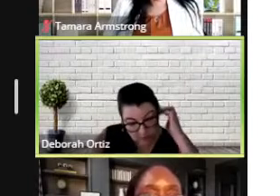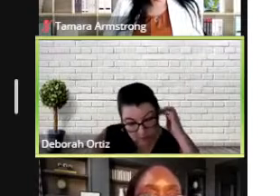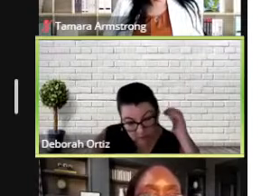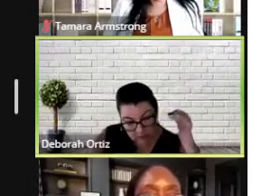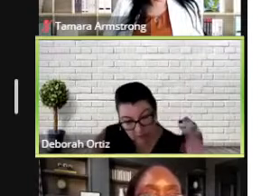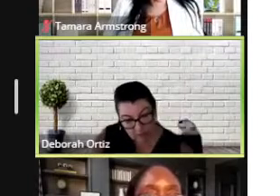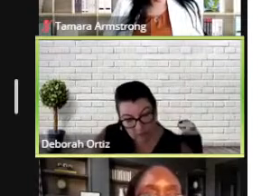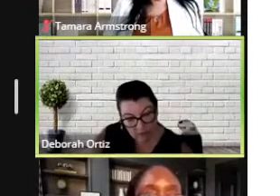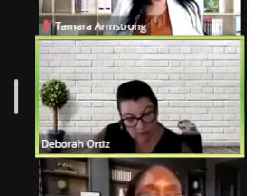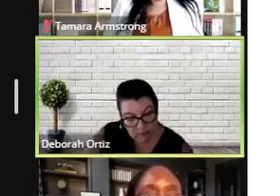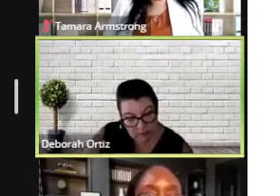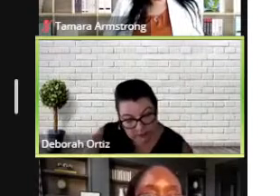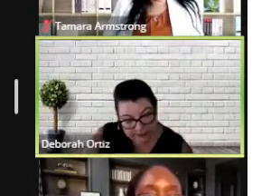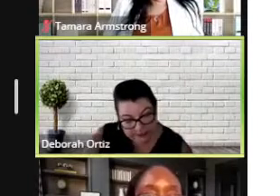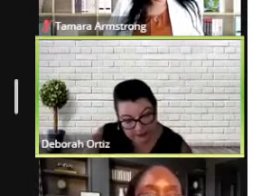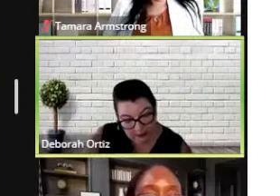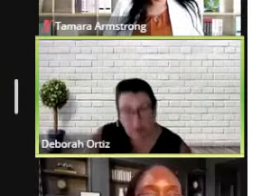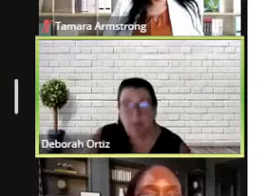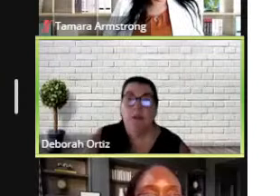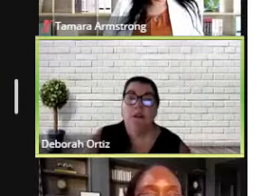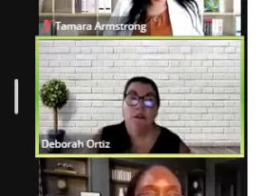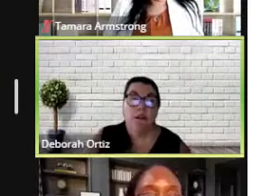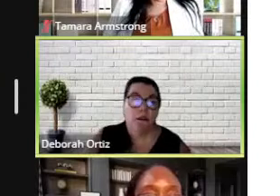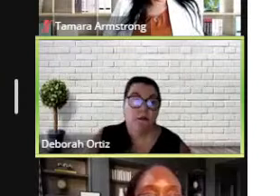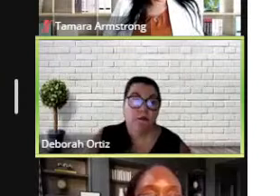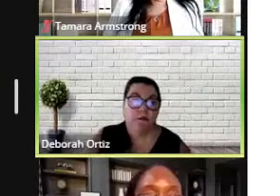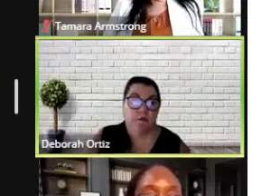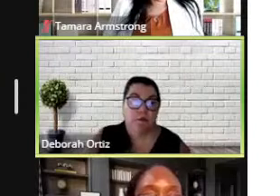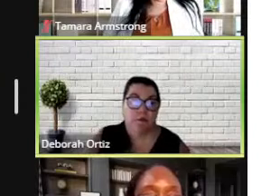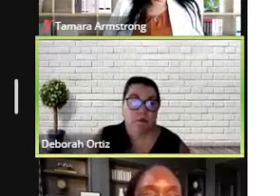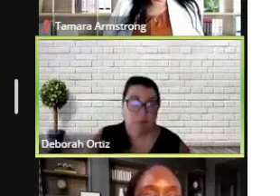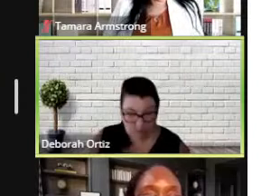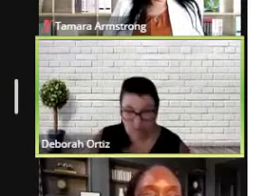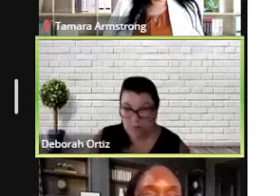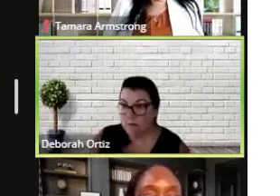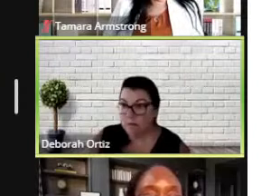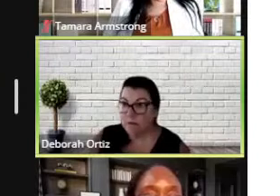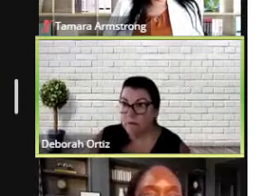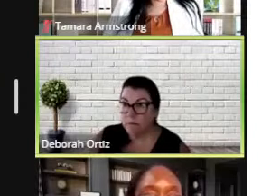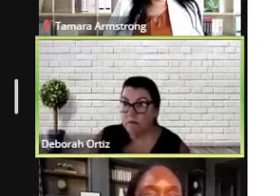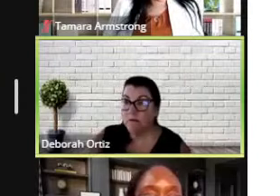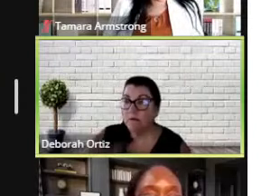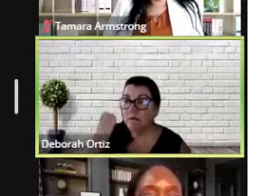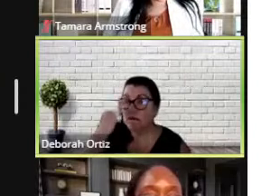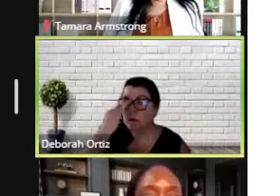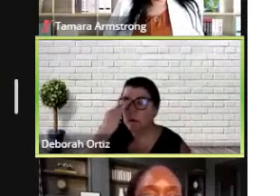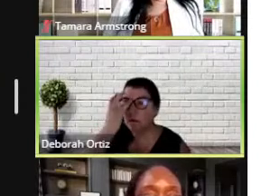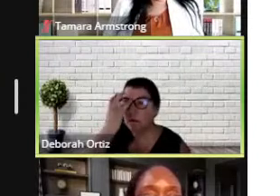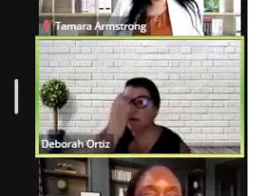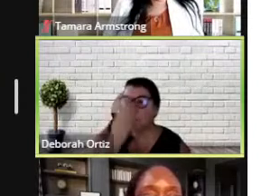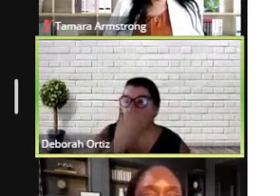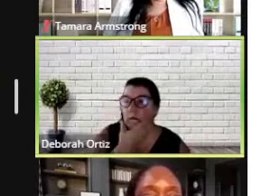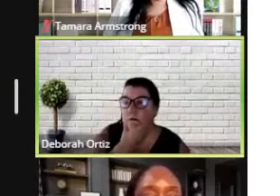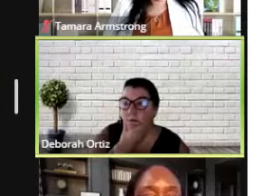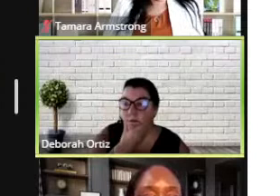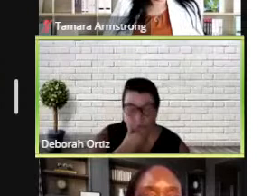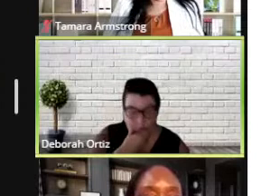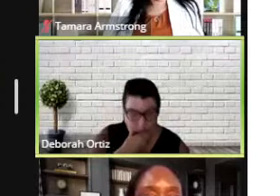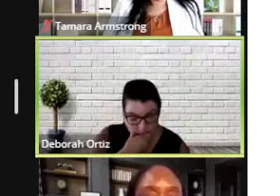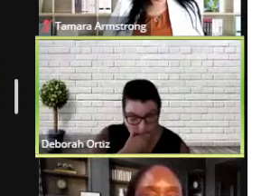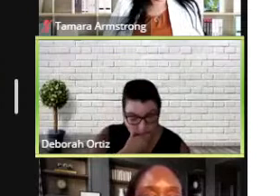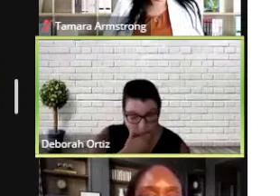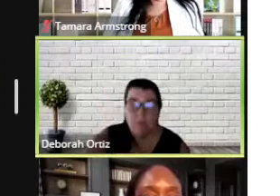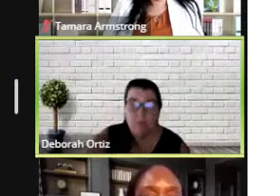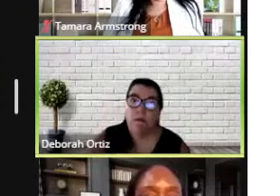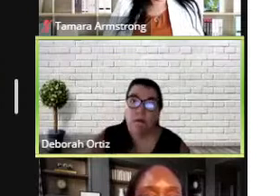and I believe we're all still waiting on more signs and more knowledge and